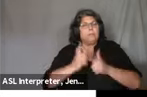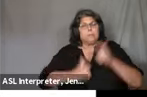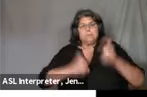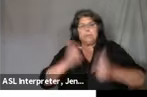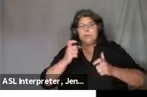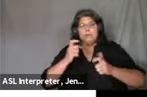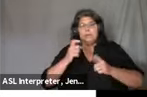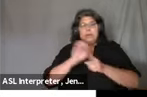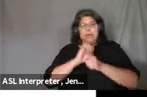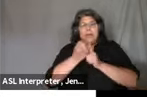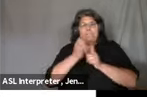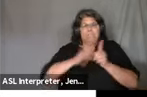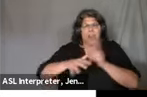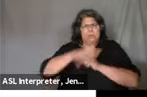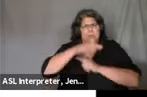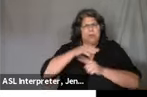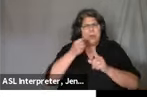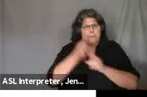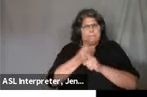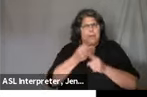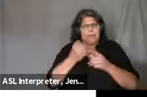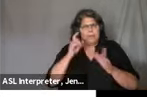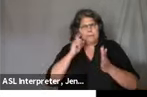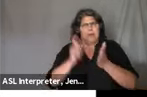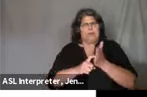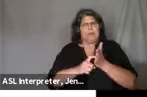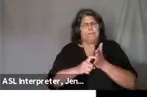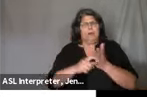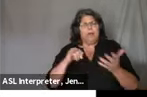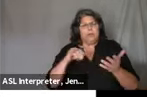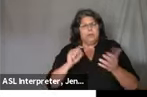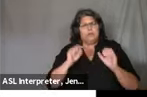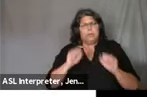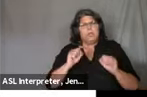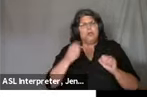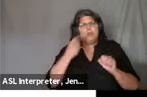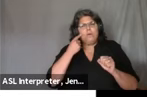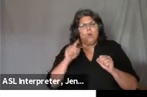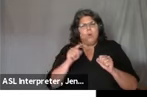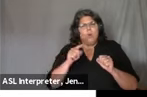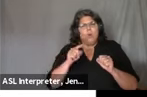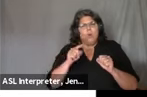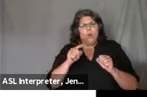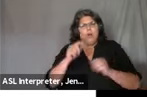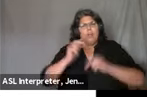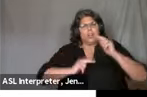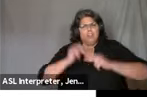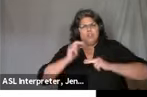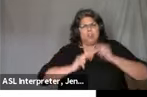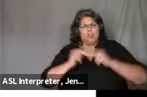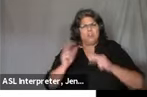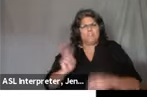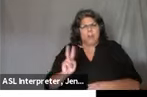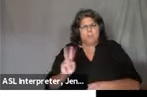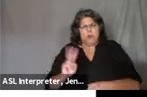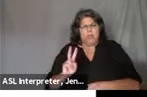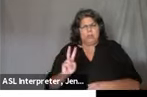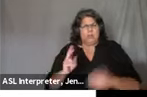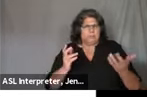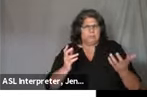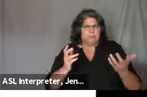been identified in the initial study is the potential for there to be construction vibration that causes